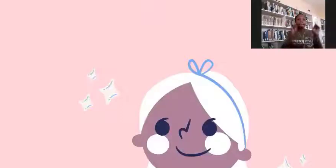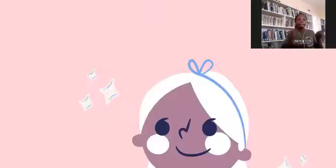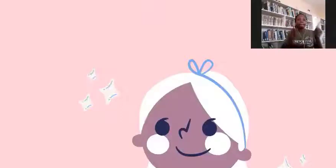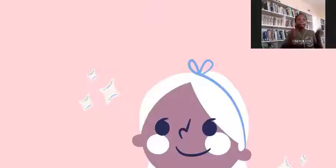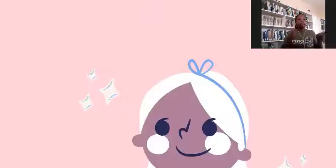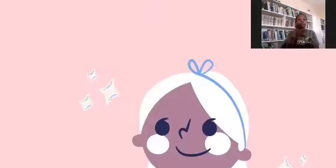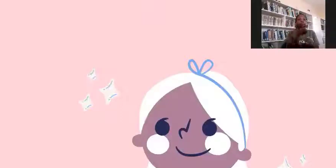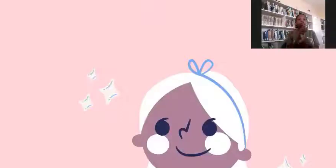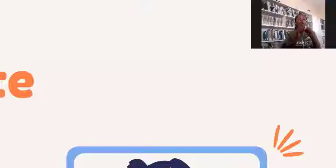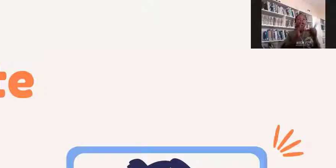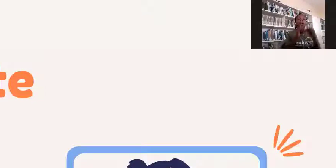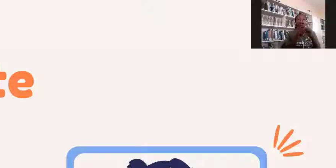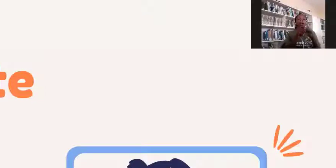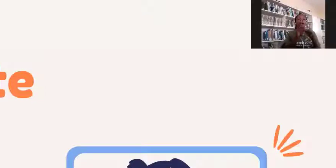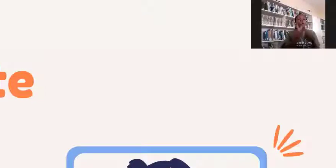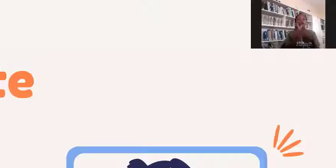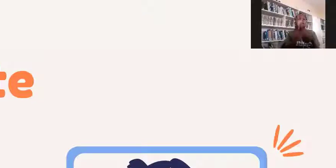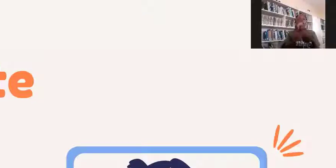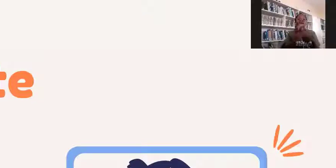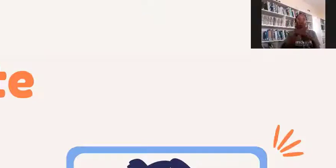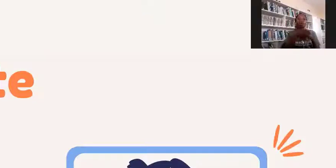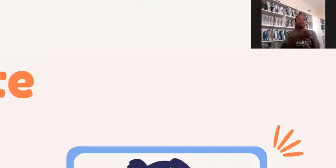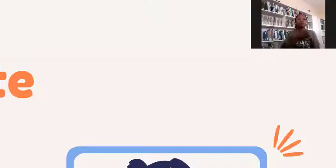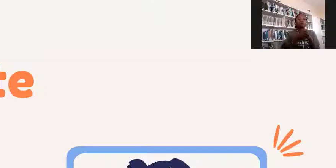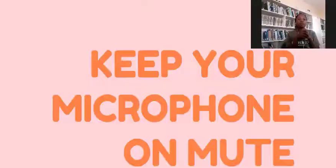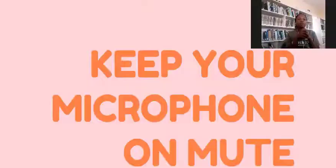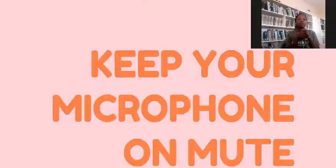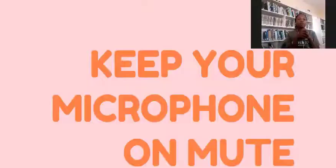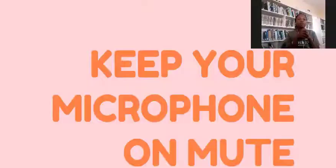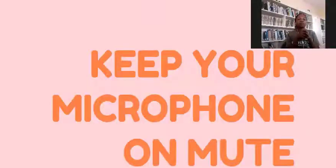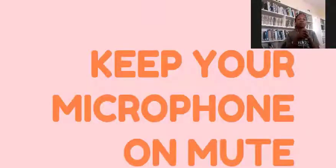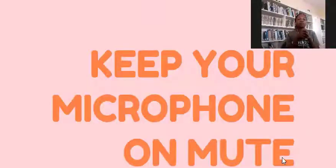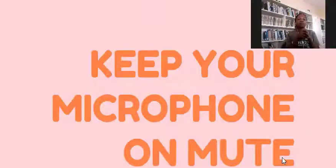Be respectful. A simple online etiquette.